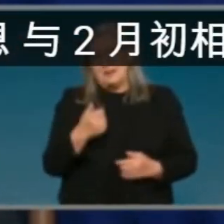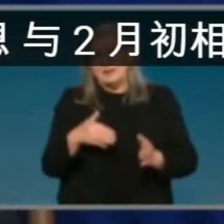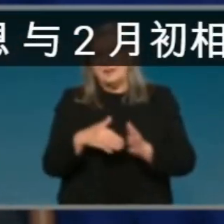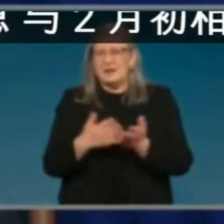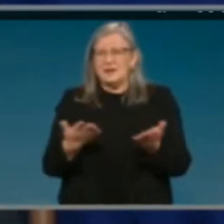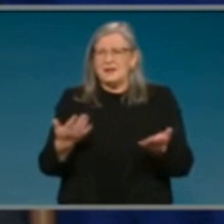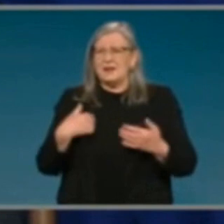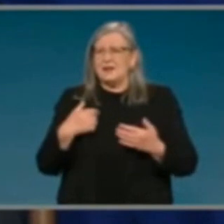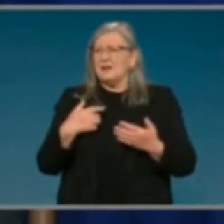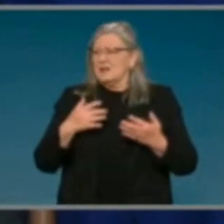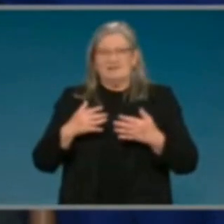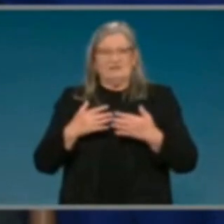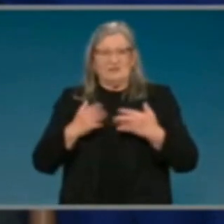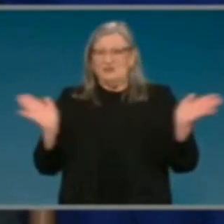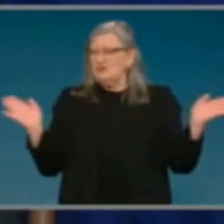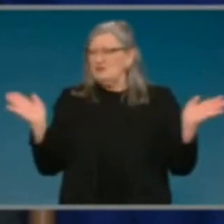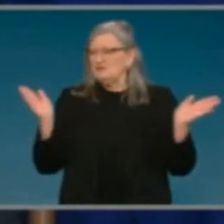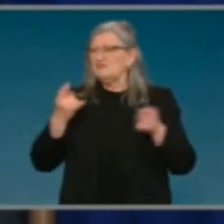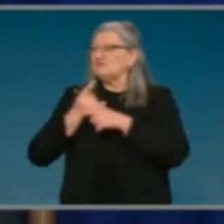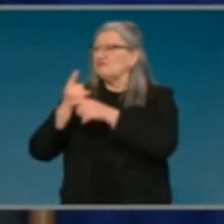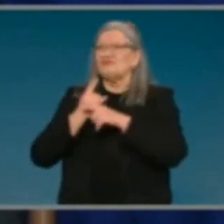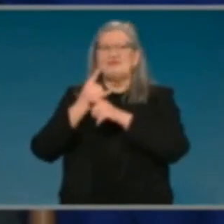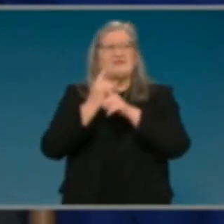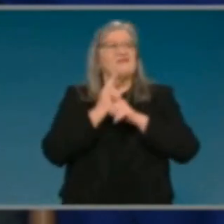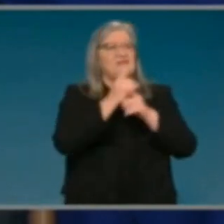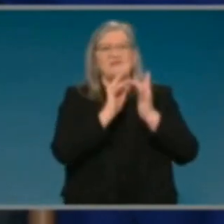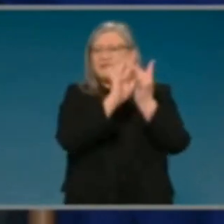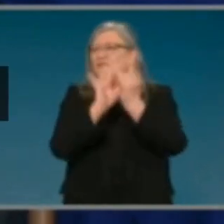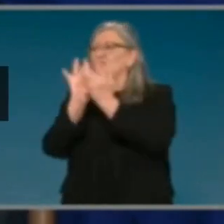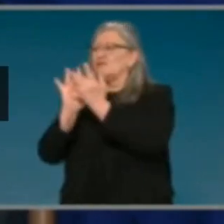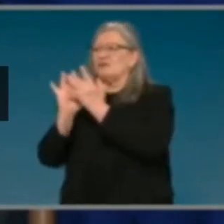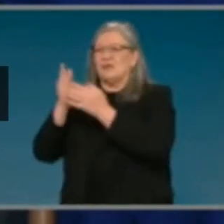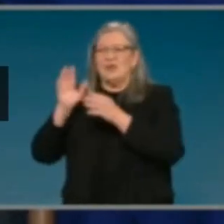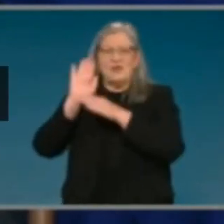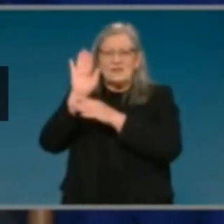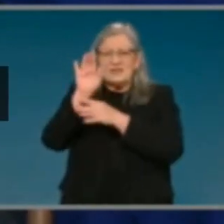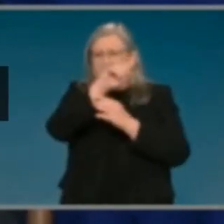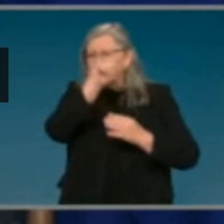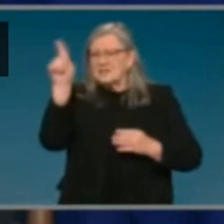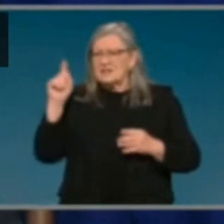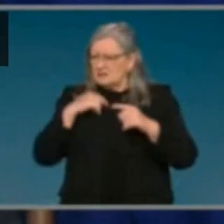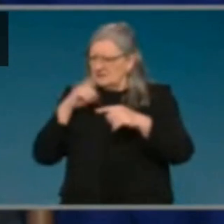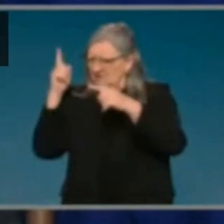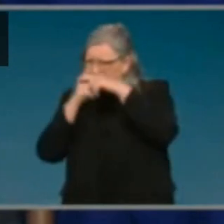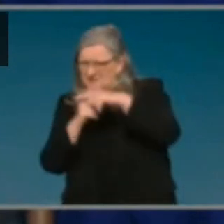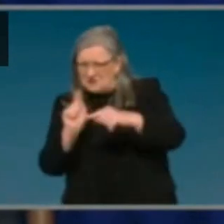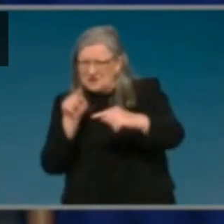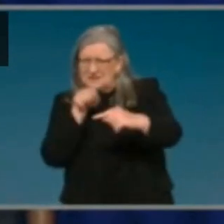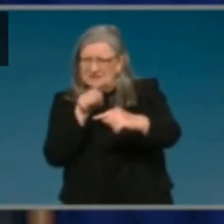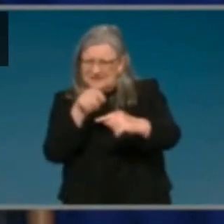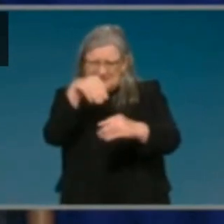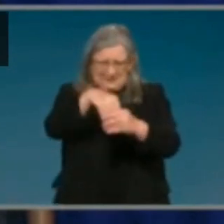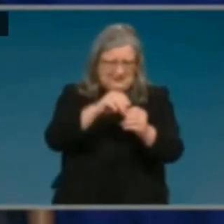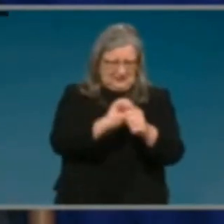share and that ability to gather that information in global networks quickly. So when you think about